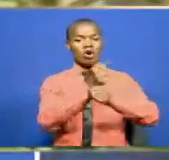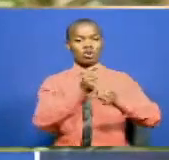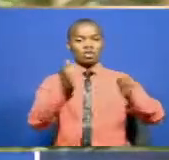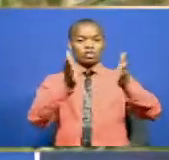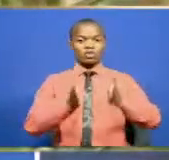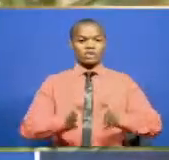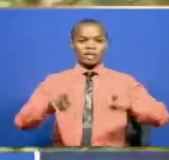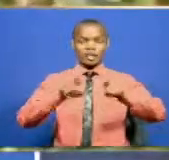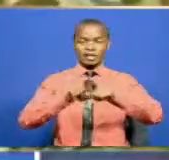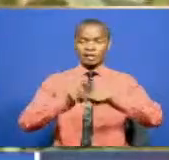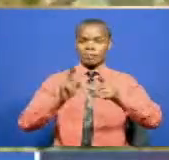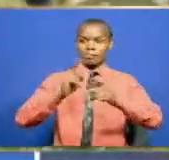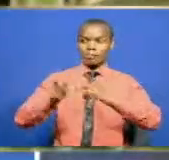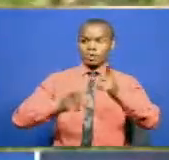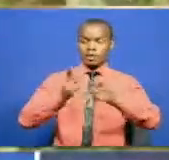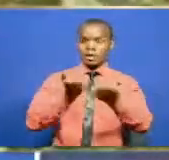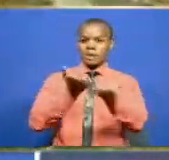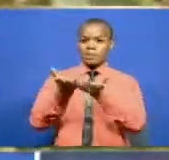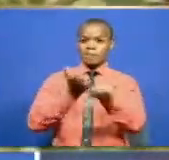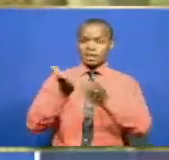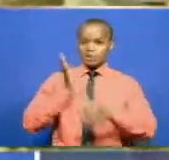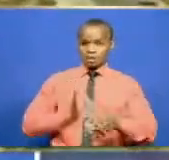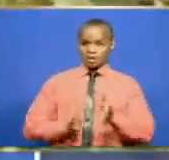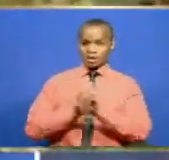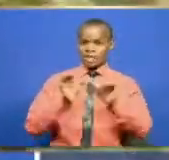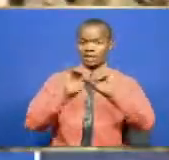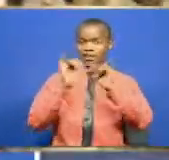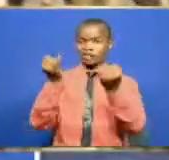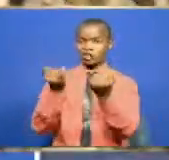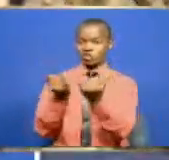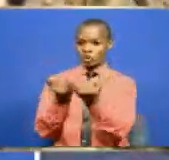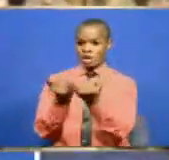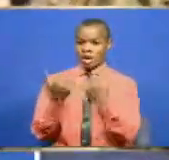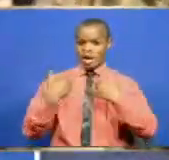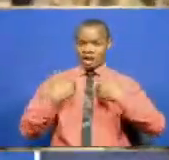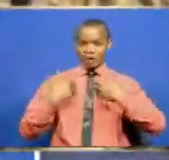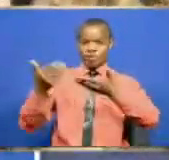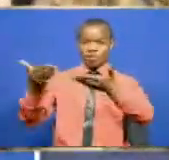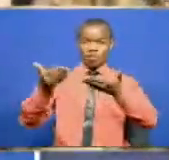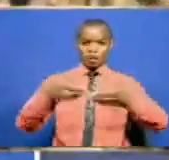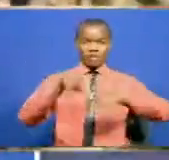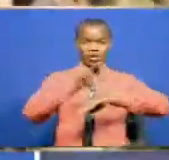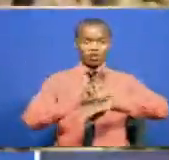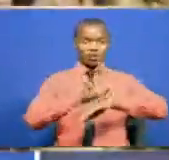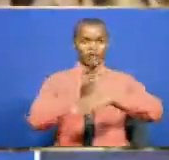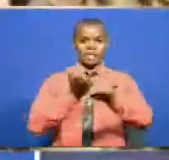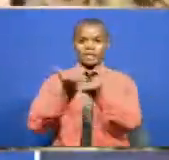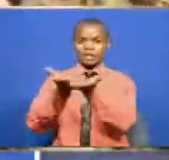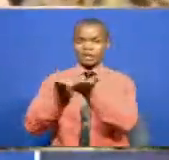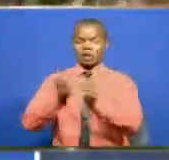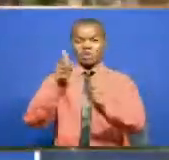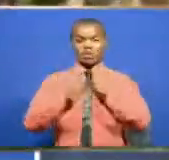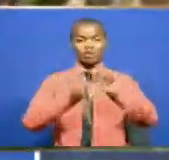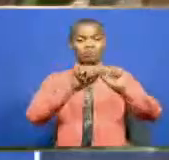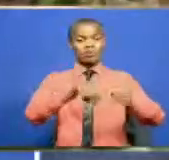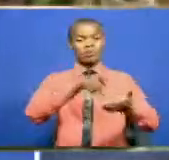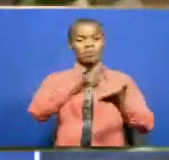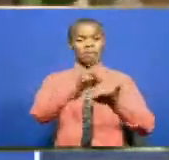grain processors, traders, institutions and farmers, have been invited to use these services, which will be charged at a fee